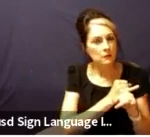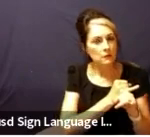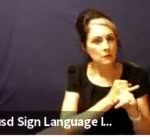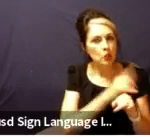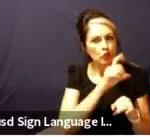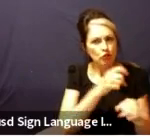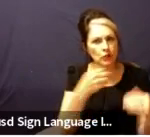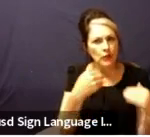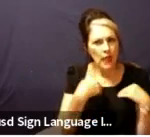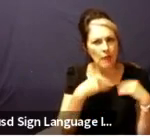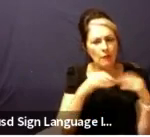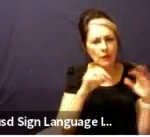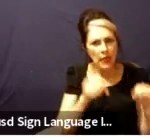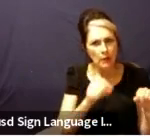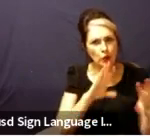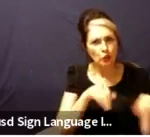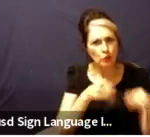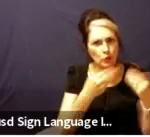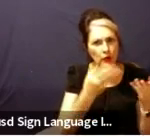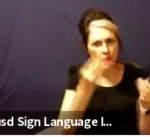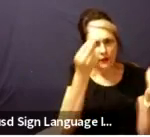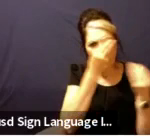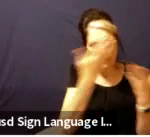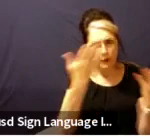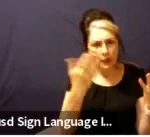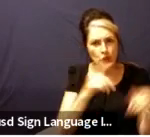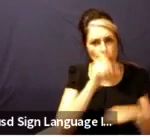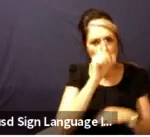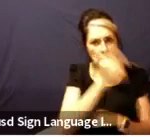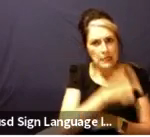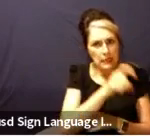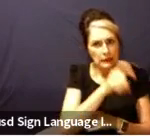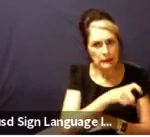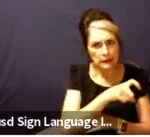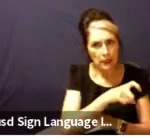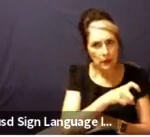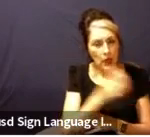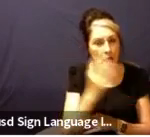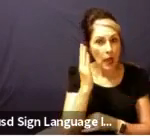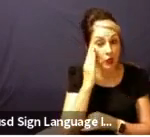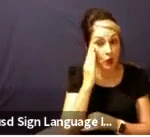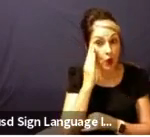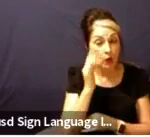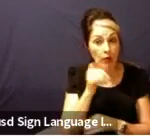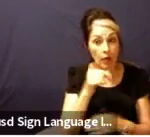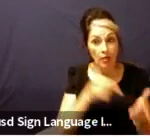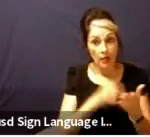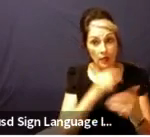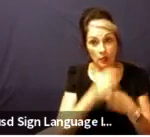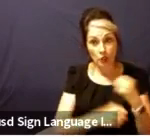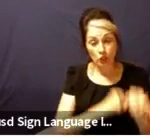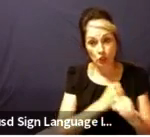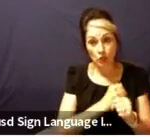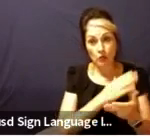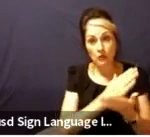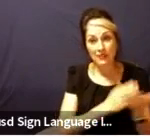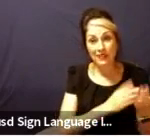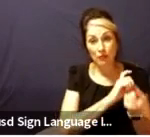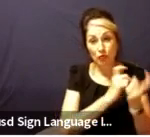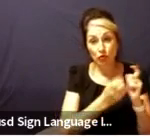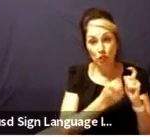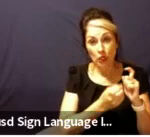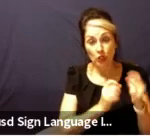should have been able to provide the information necessary. I know that this year there has been some changes to